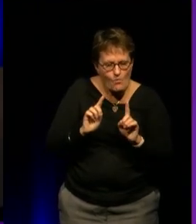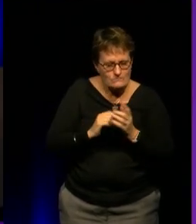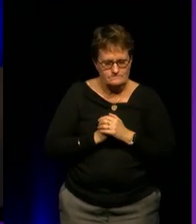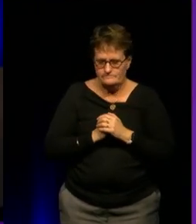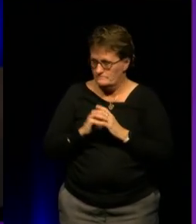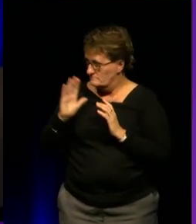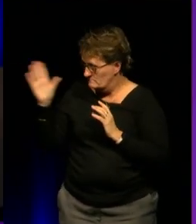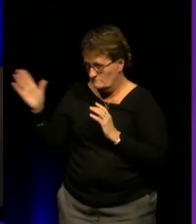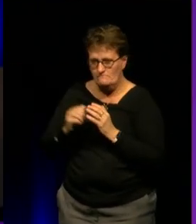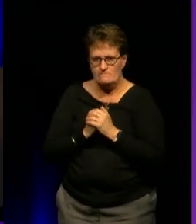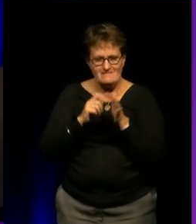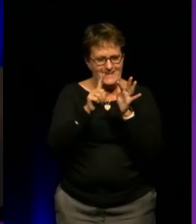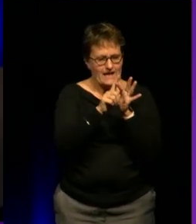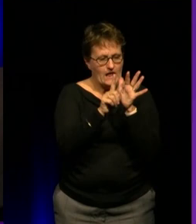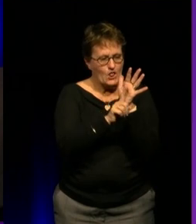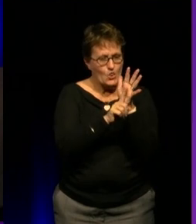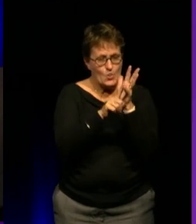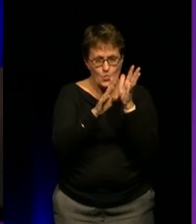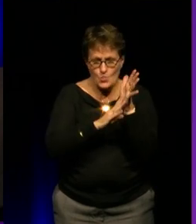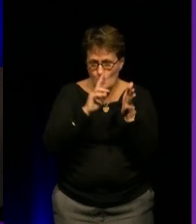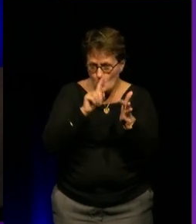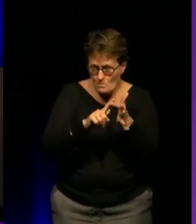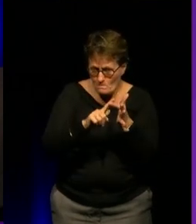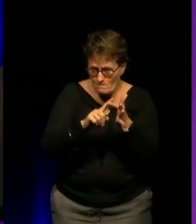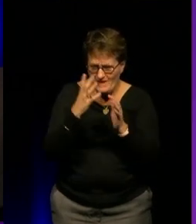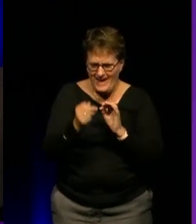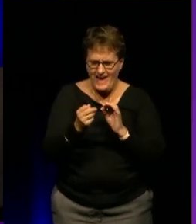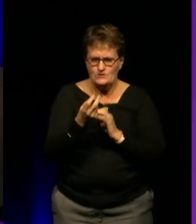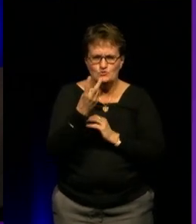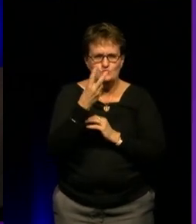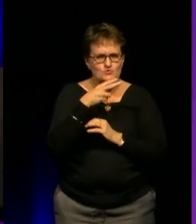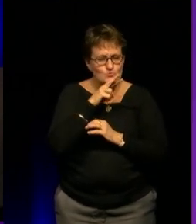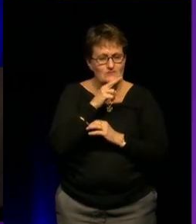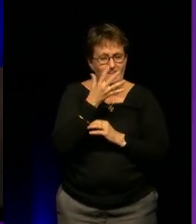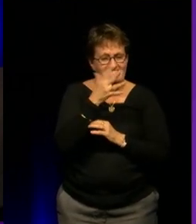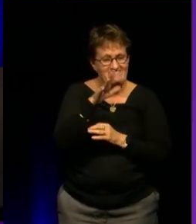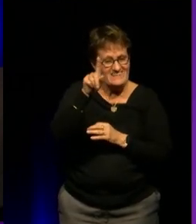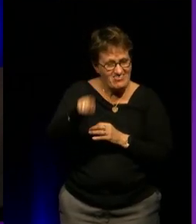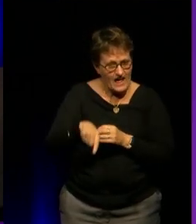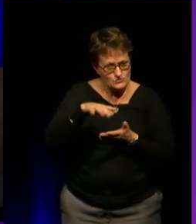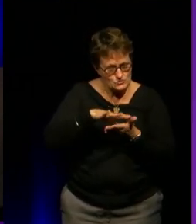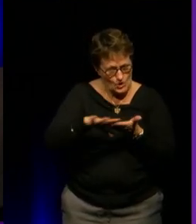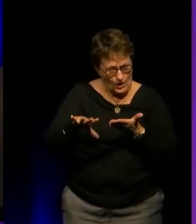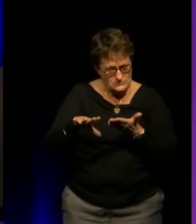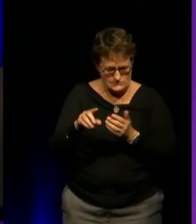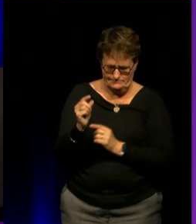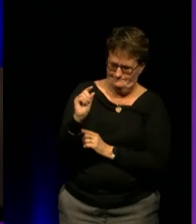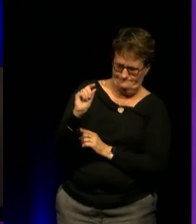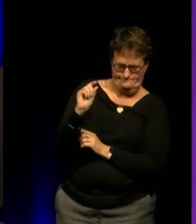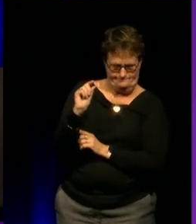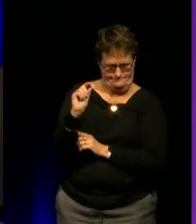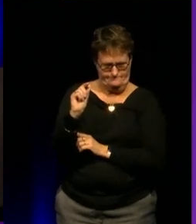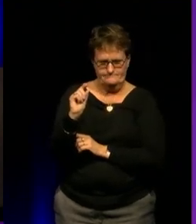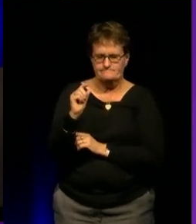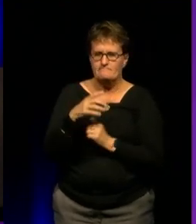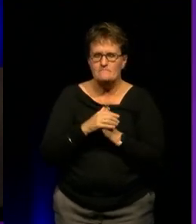you attracted this initial seed funding of $250,000, which gave the investor, you're very happy today, it's